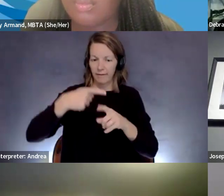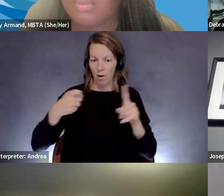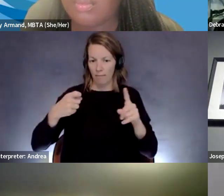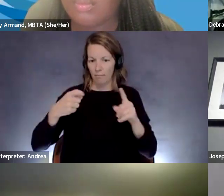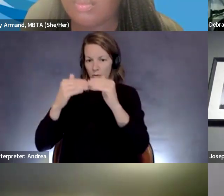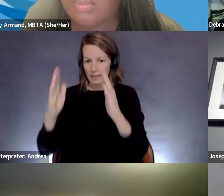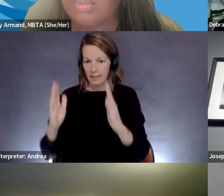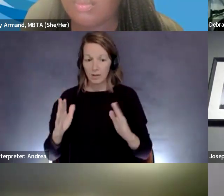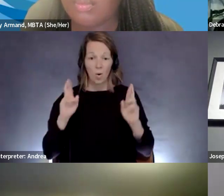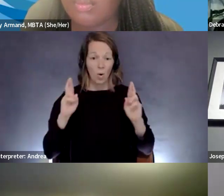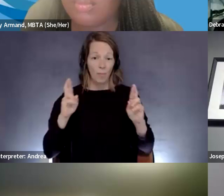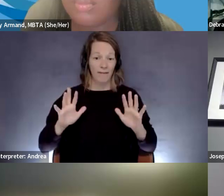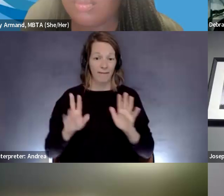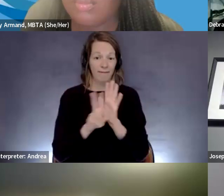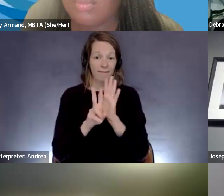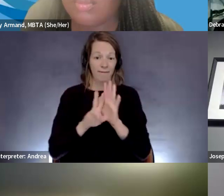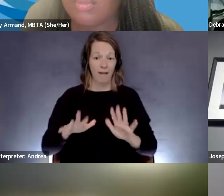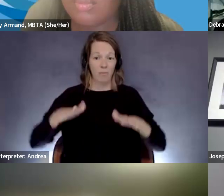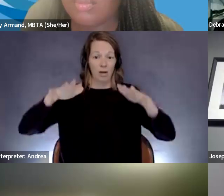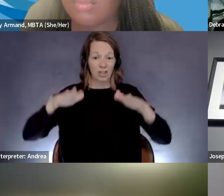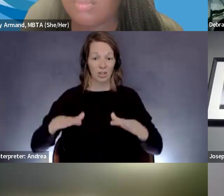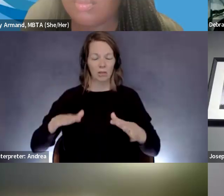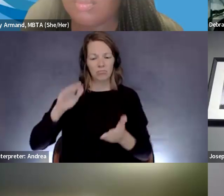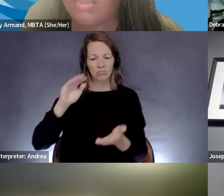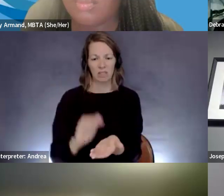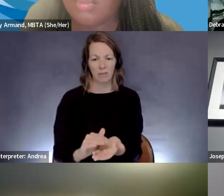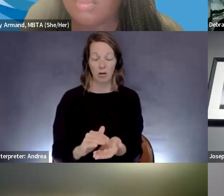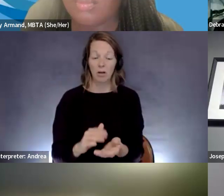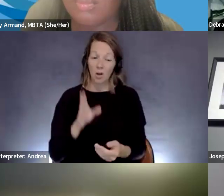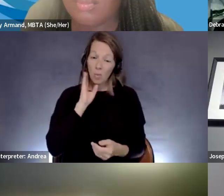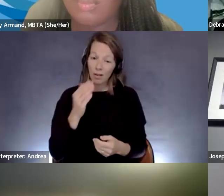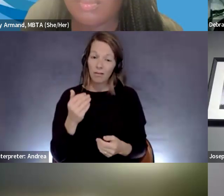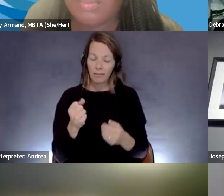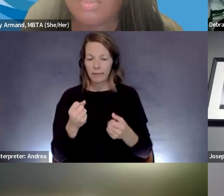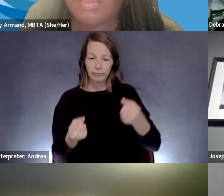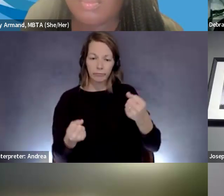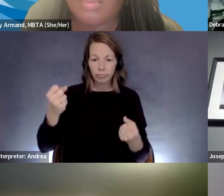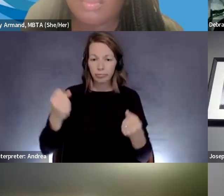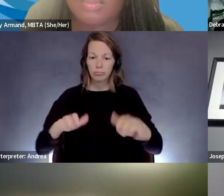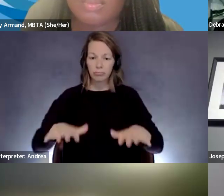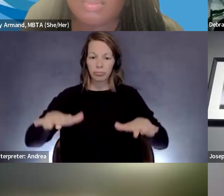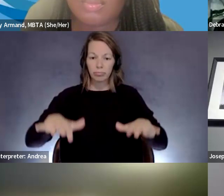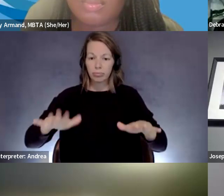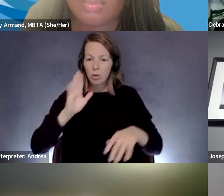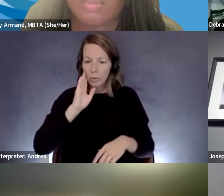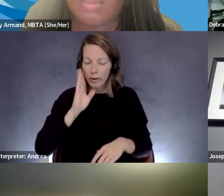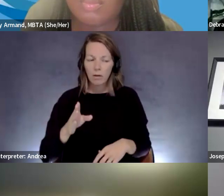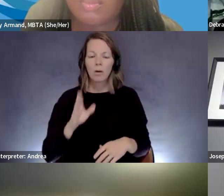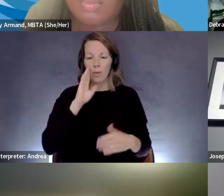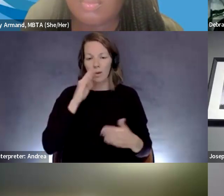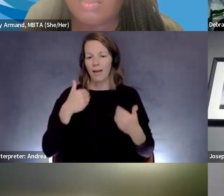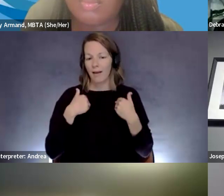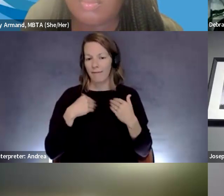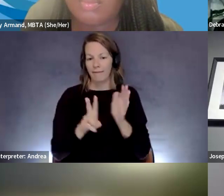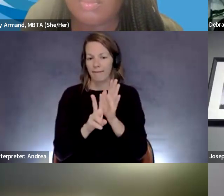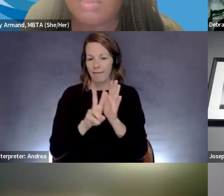hoping vibration impacts are minimal. It is heavy construction, so there will be some vibrations. We will have vibration